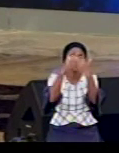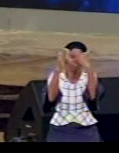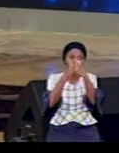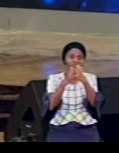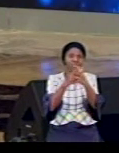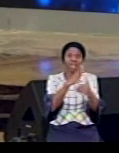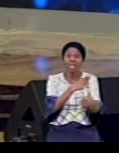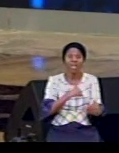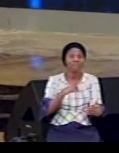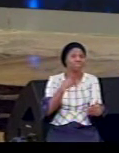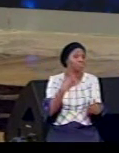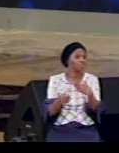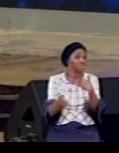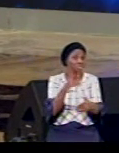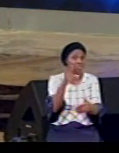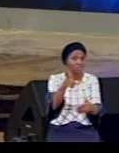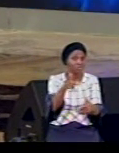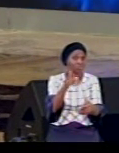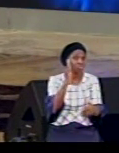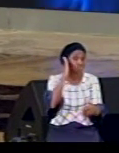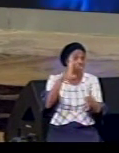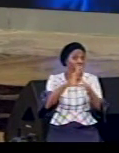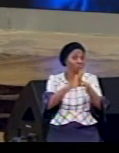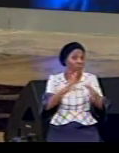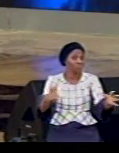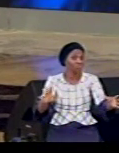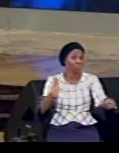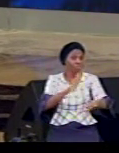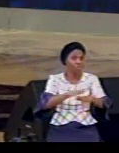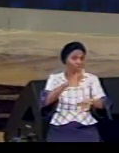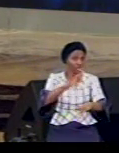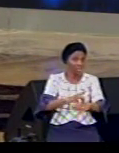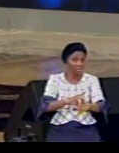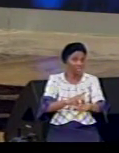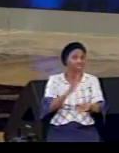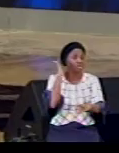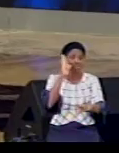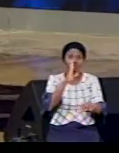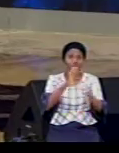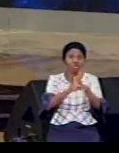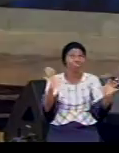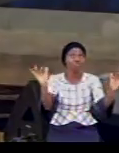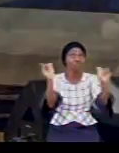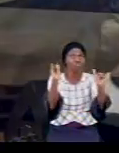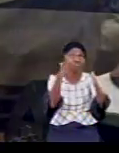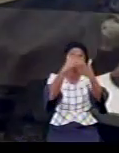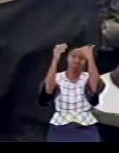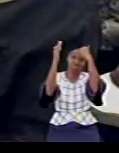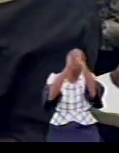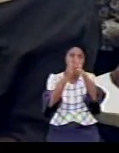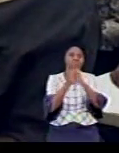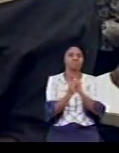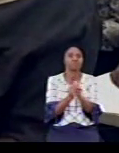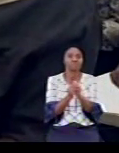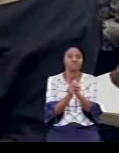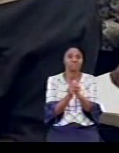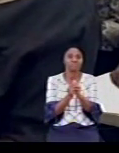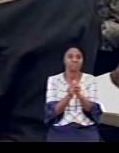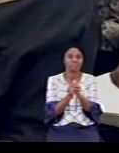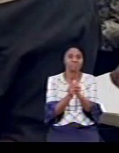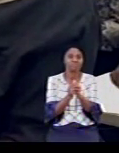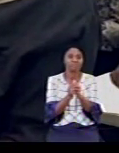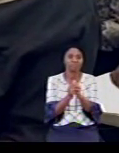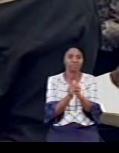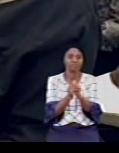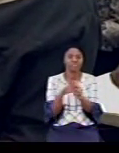whatsoever ye shall loose on the earth shall be loosed in heaven.